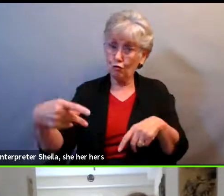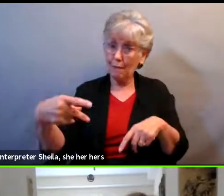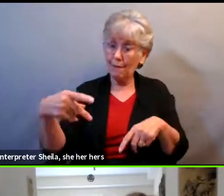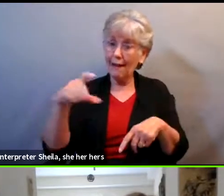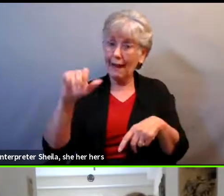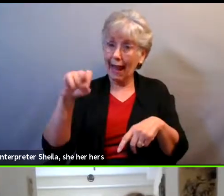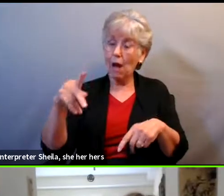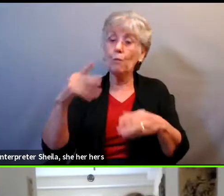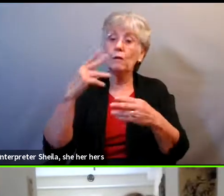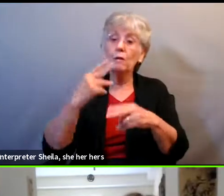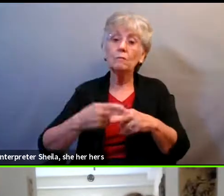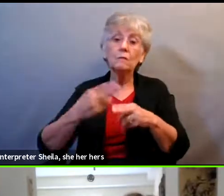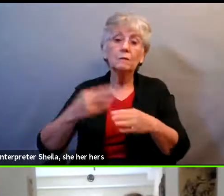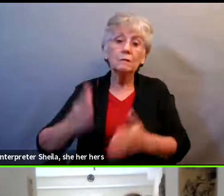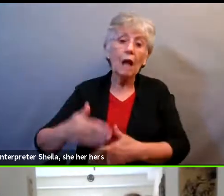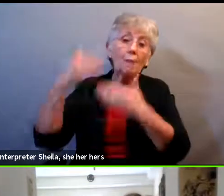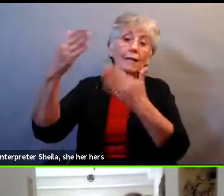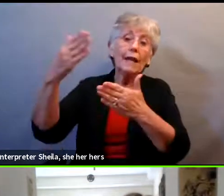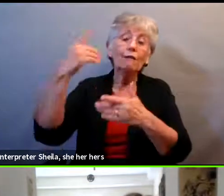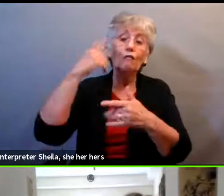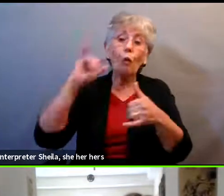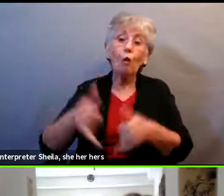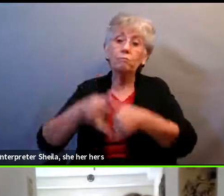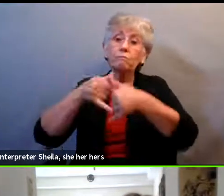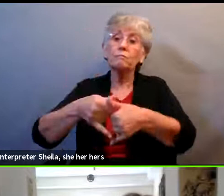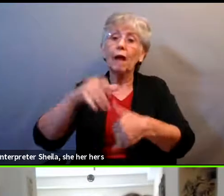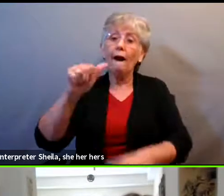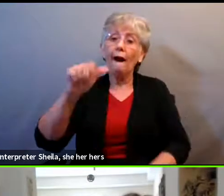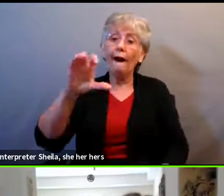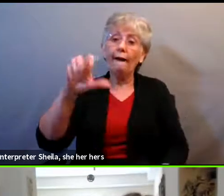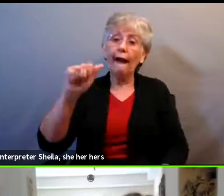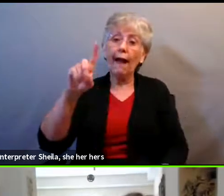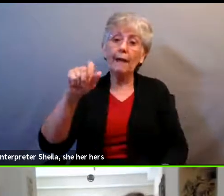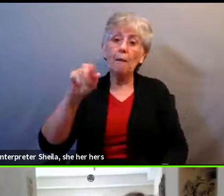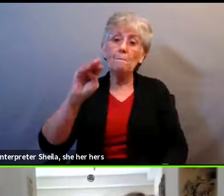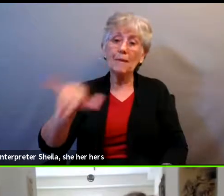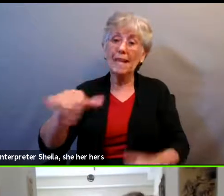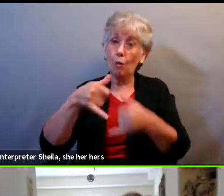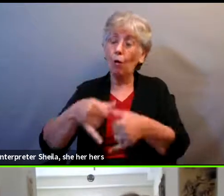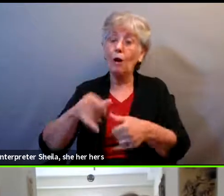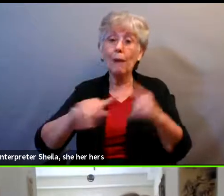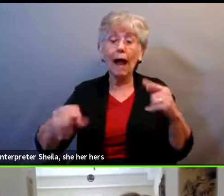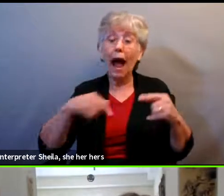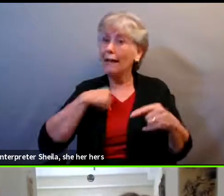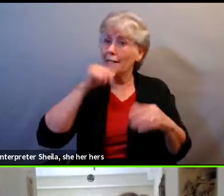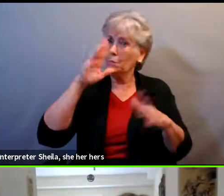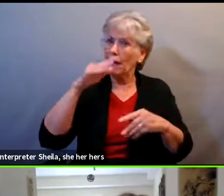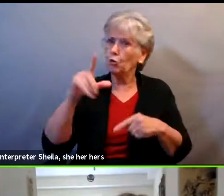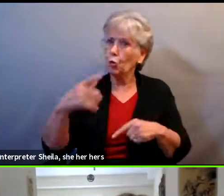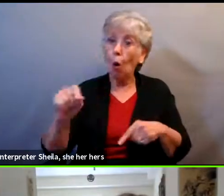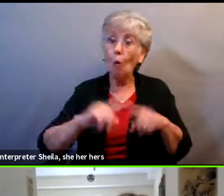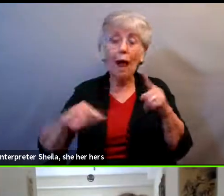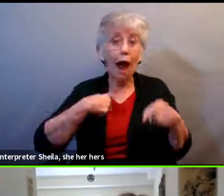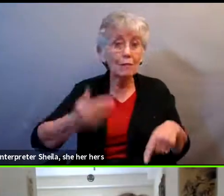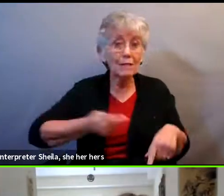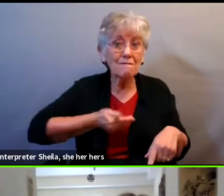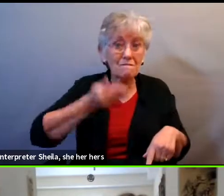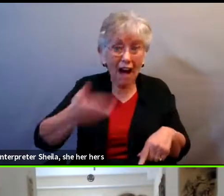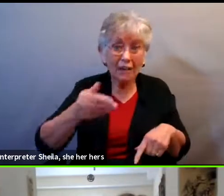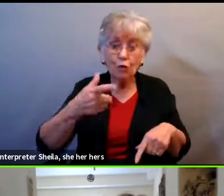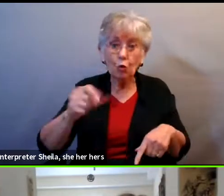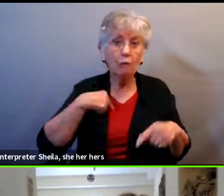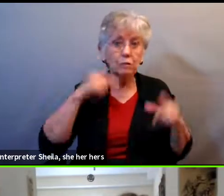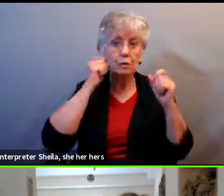I did not expect to be going. But then, to my surprise, I got invited to go. And so I live in DC,